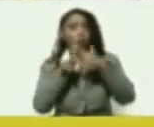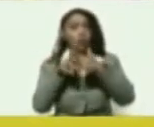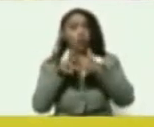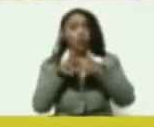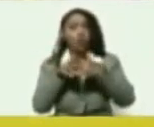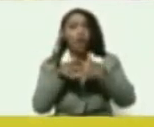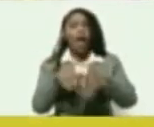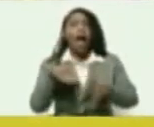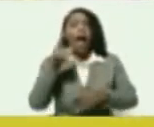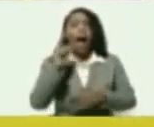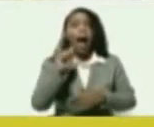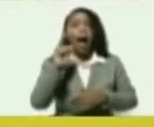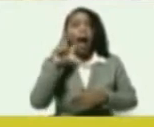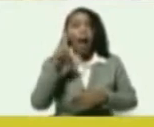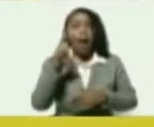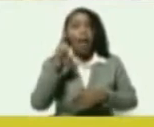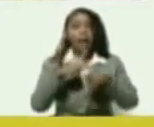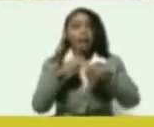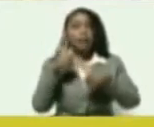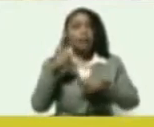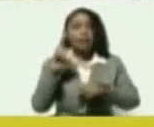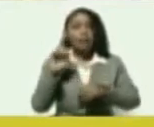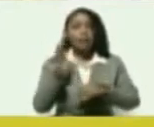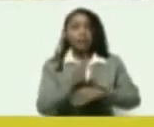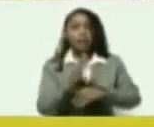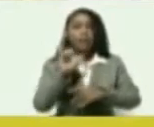him to the United States. Alet Saf